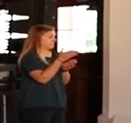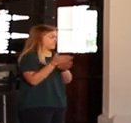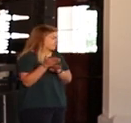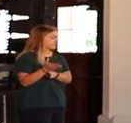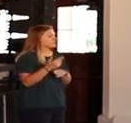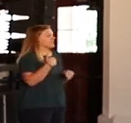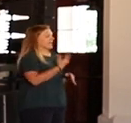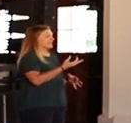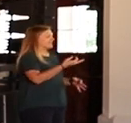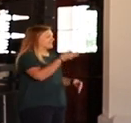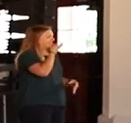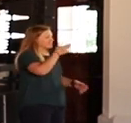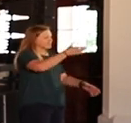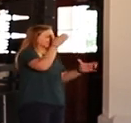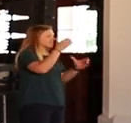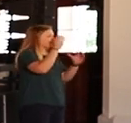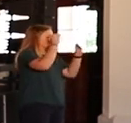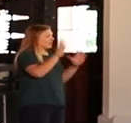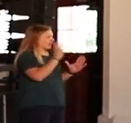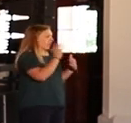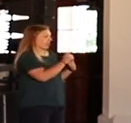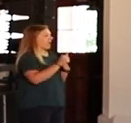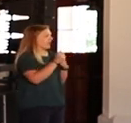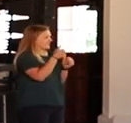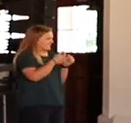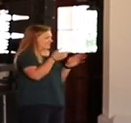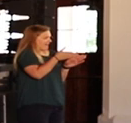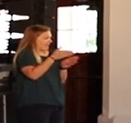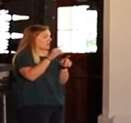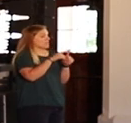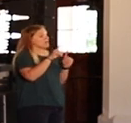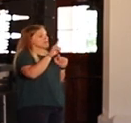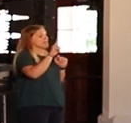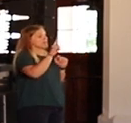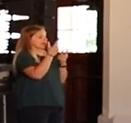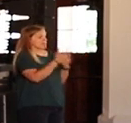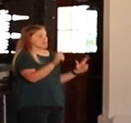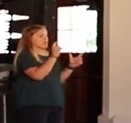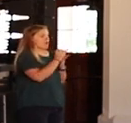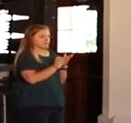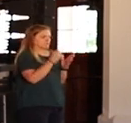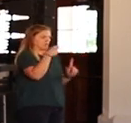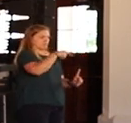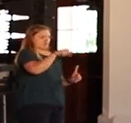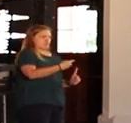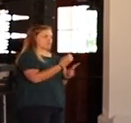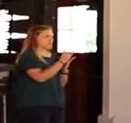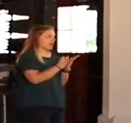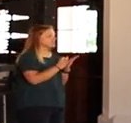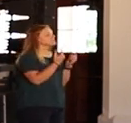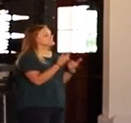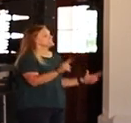have expert faculty in each of these areas to guide you. But liberal arts is not limited to the arts. The